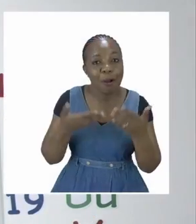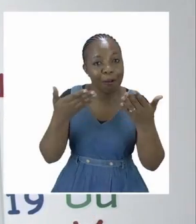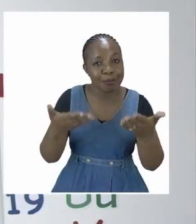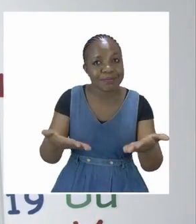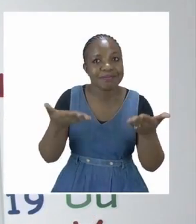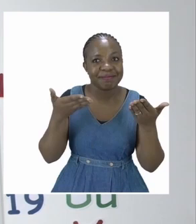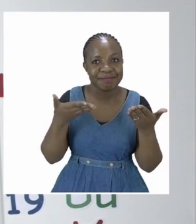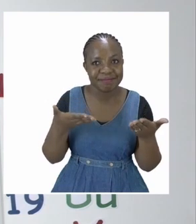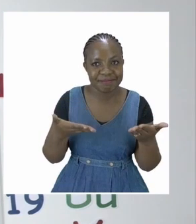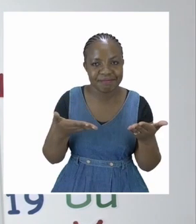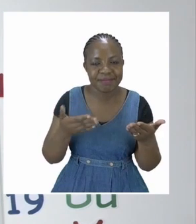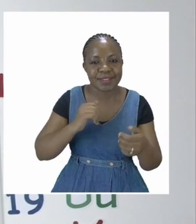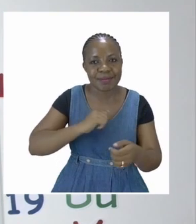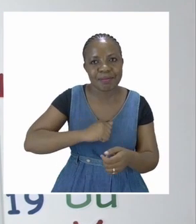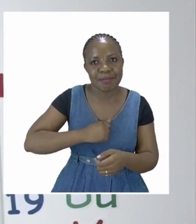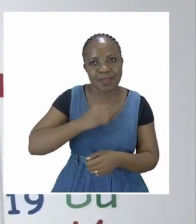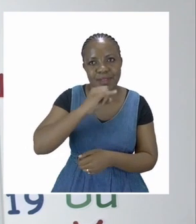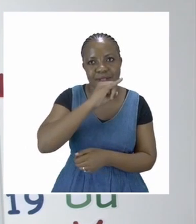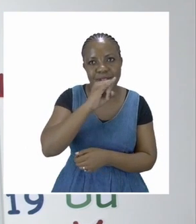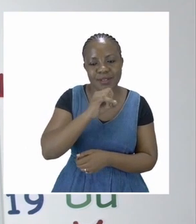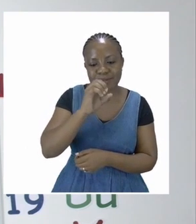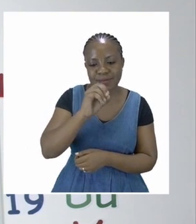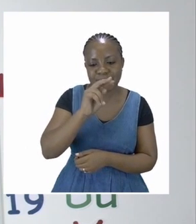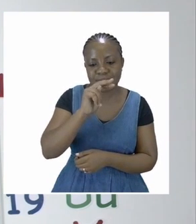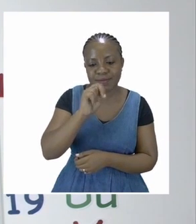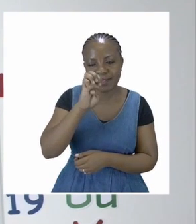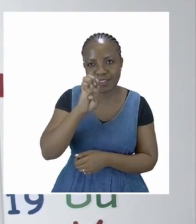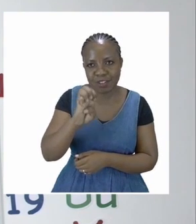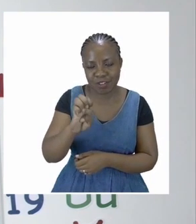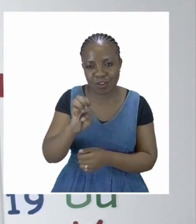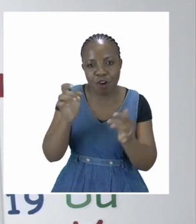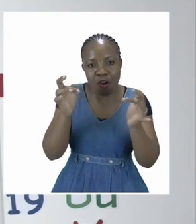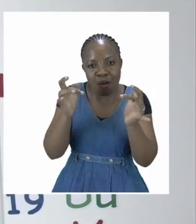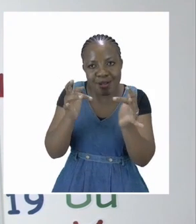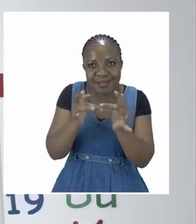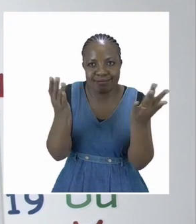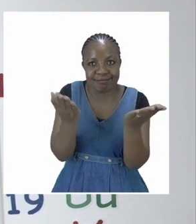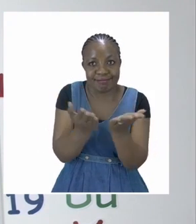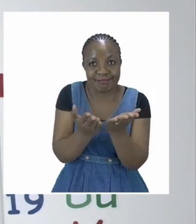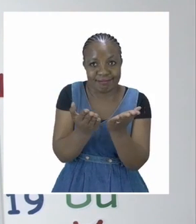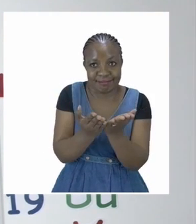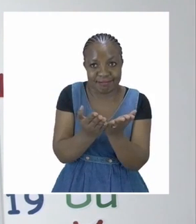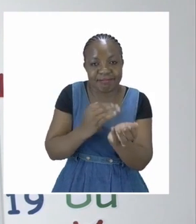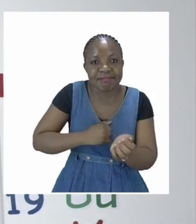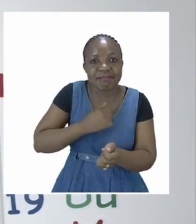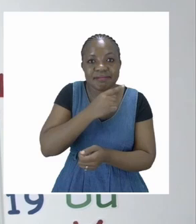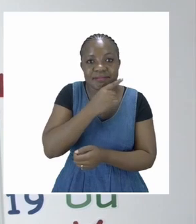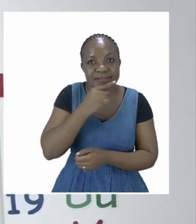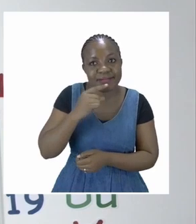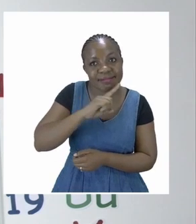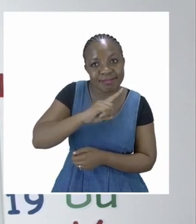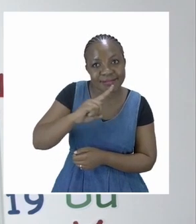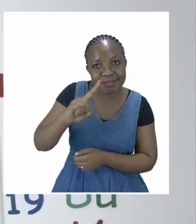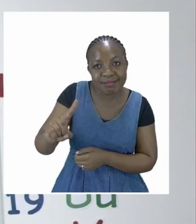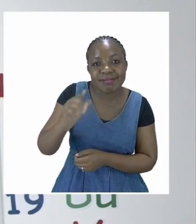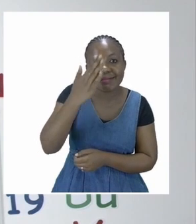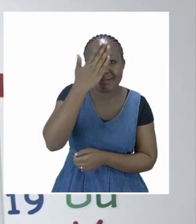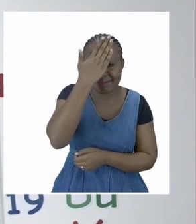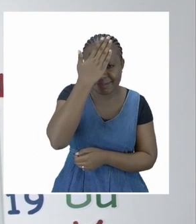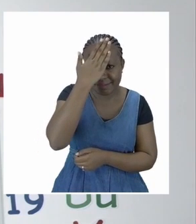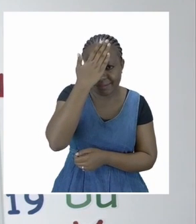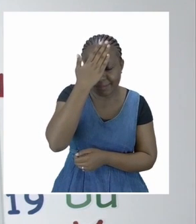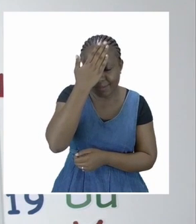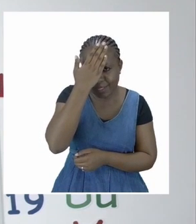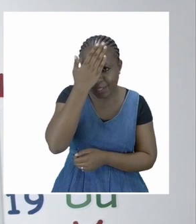Welcome to My Zone Online School. My name is Teacher Mutsa. Get your education